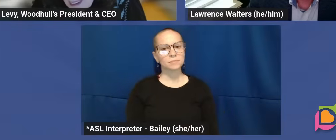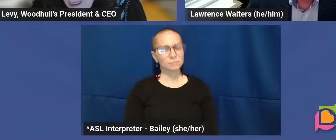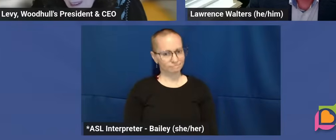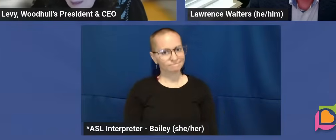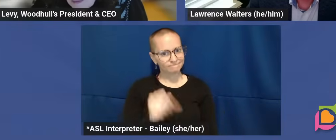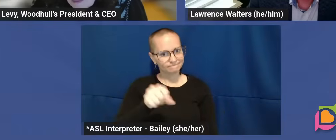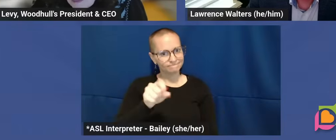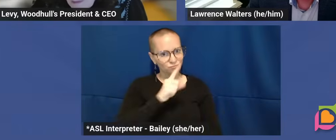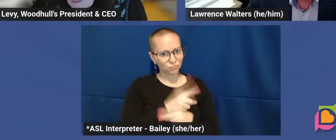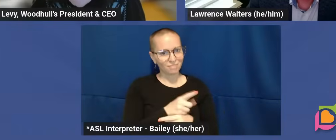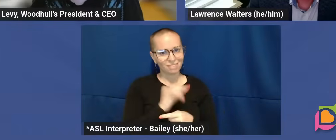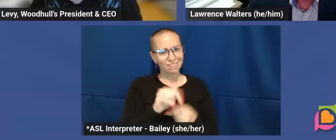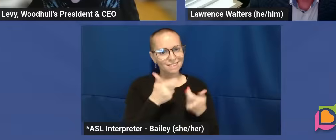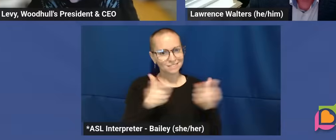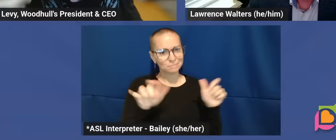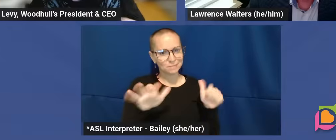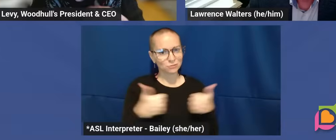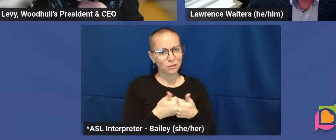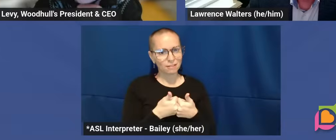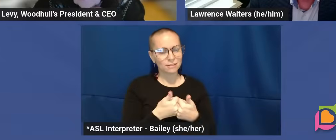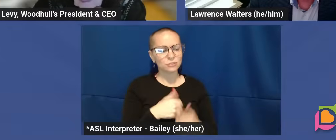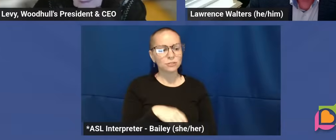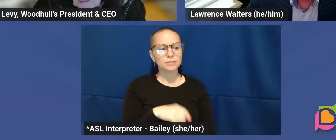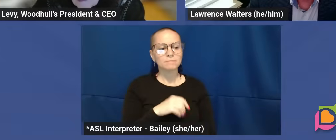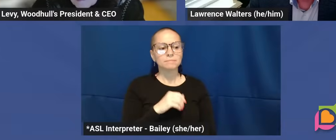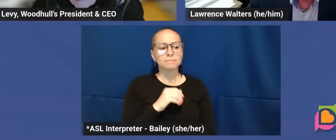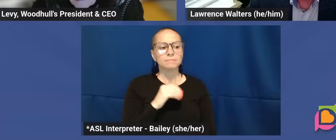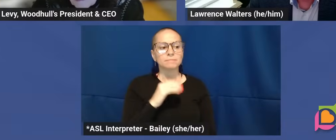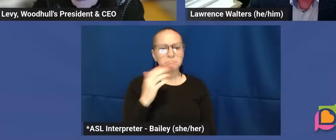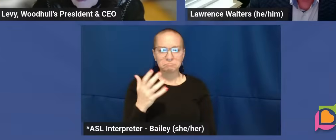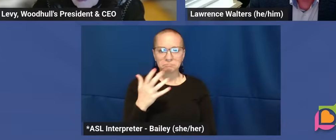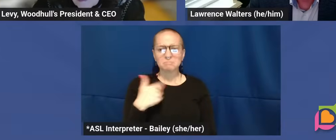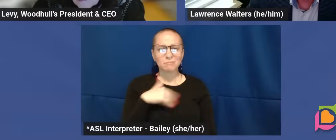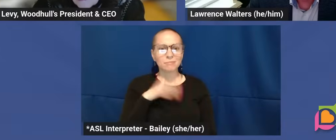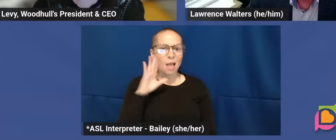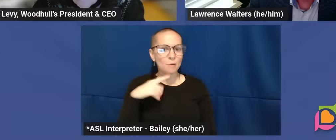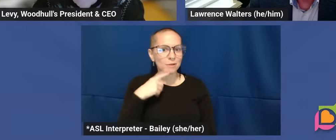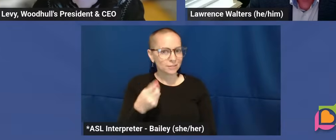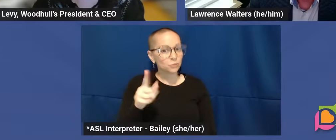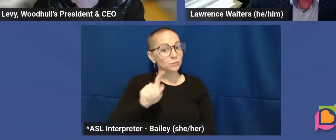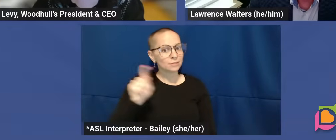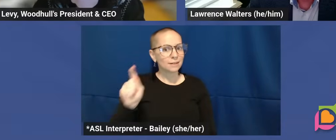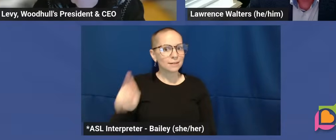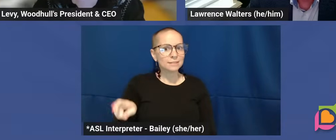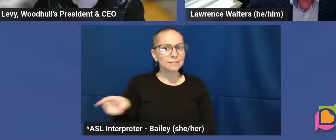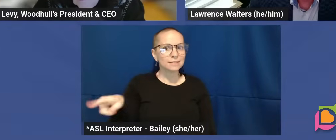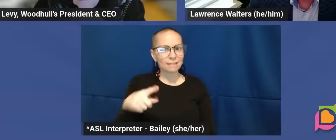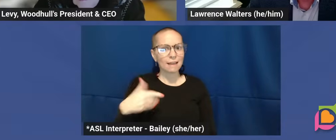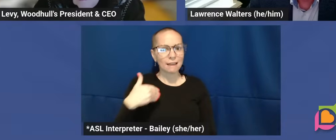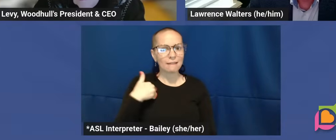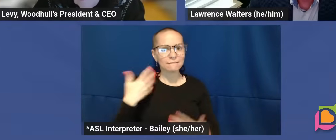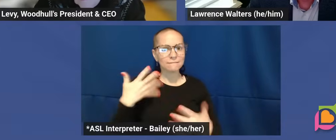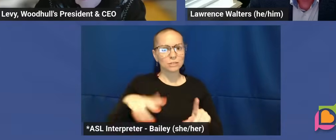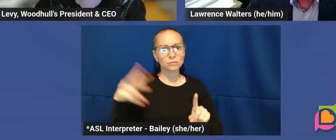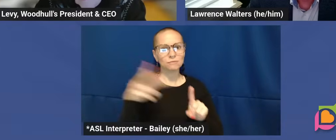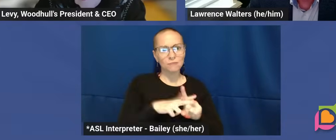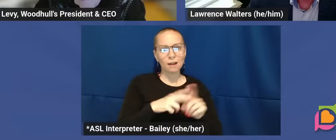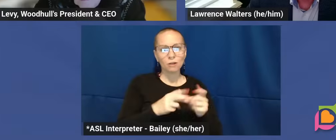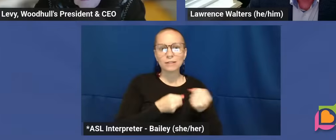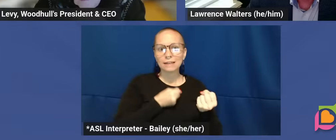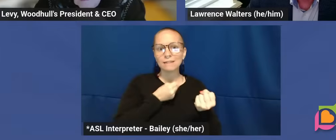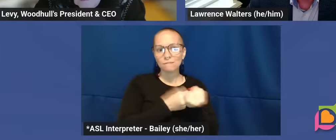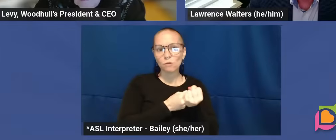Yeah, that is one of the biggest challenges. I will tell you that Texas has filed enforcement